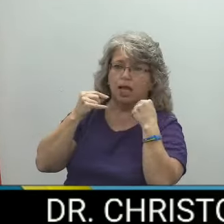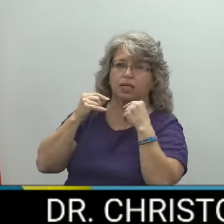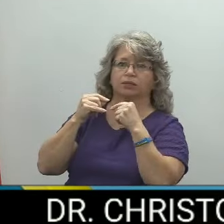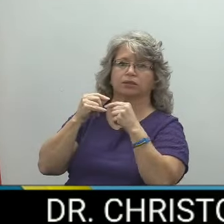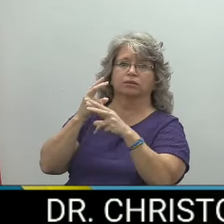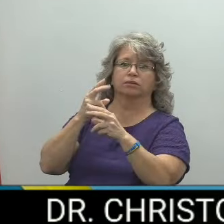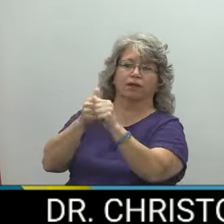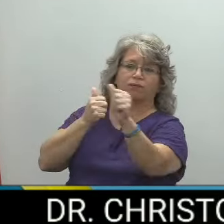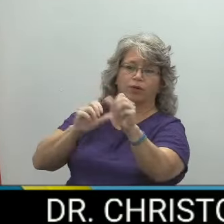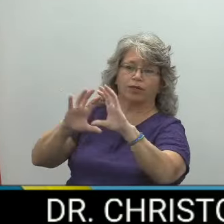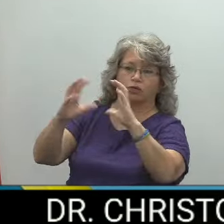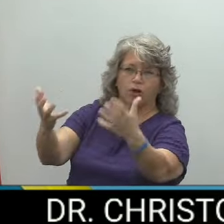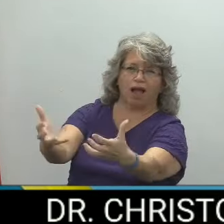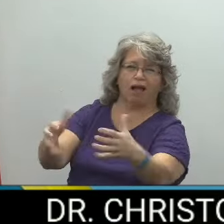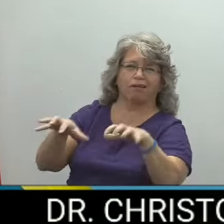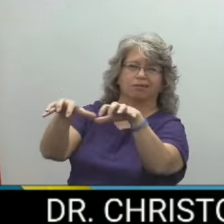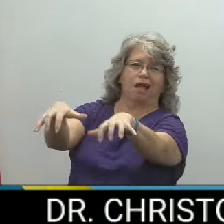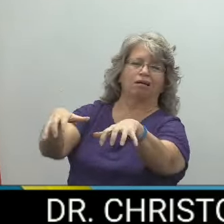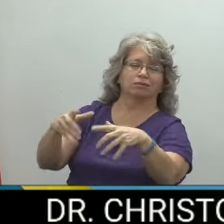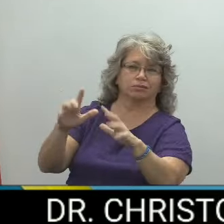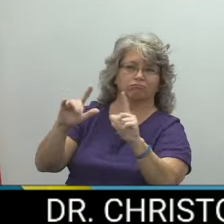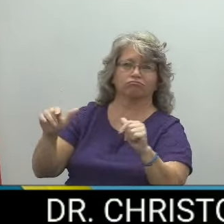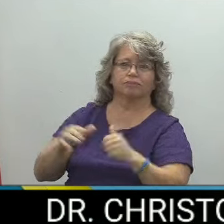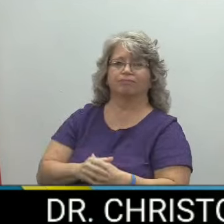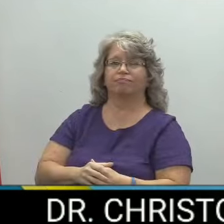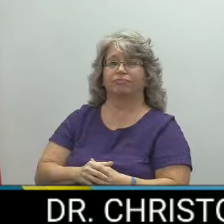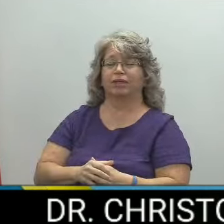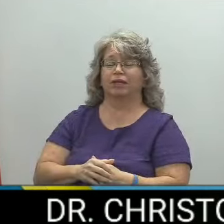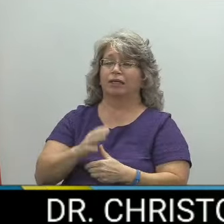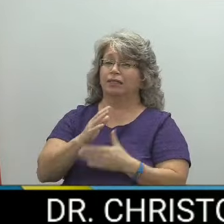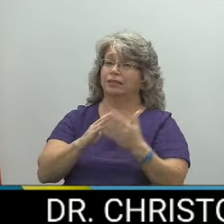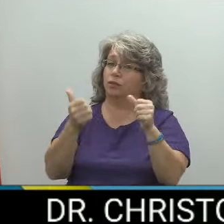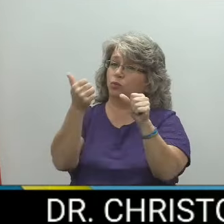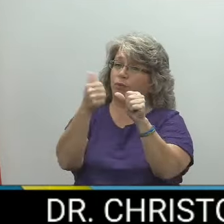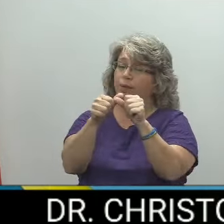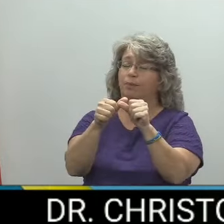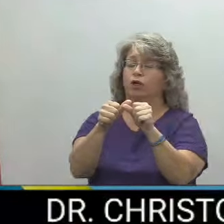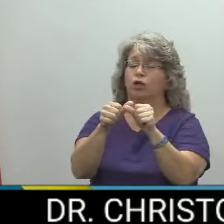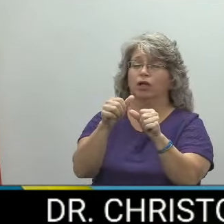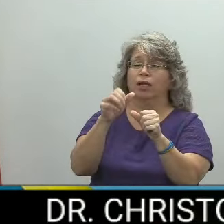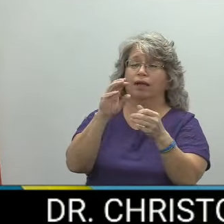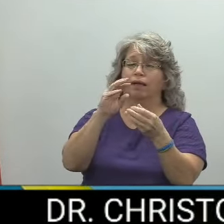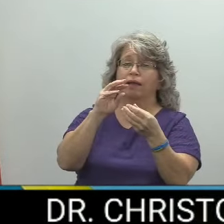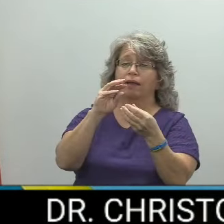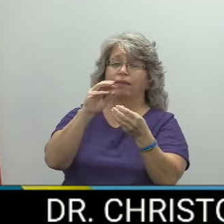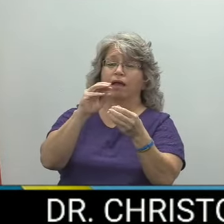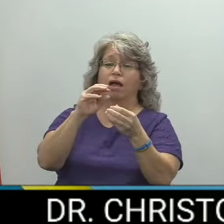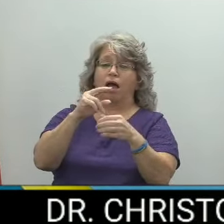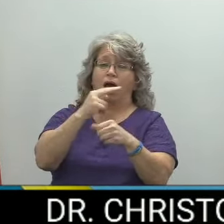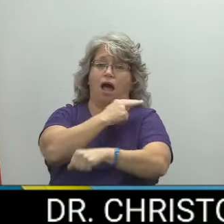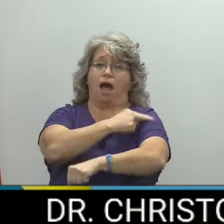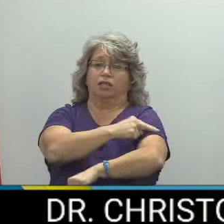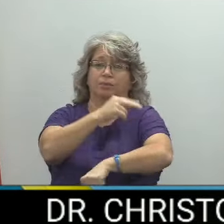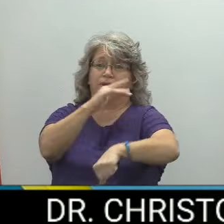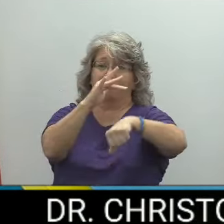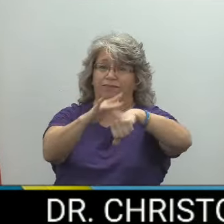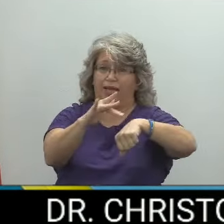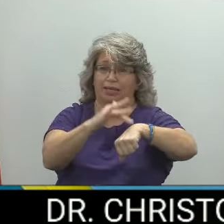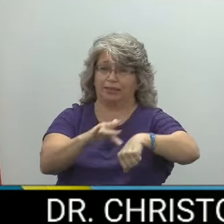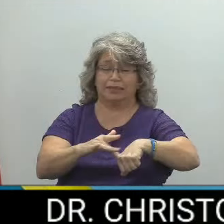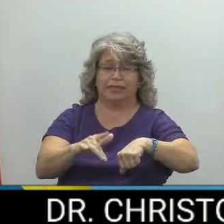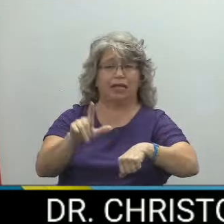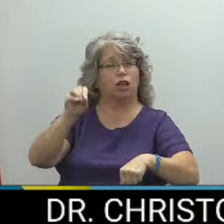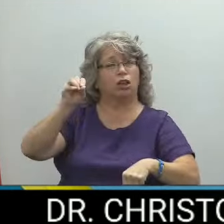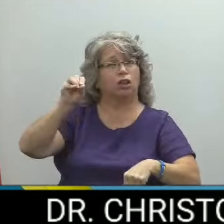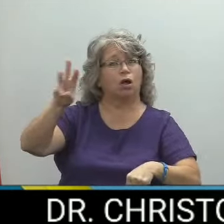And something to keep in mind is that hospital vacancy is pretty low. I didn't show that slide this week, but it's very similar to the one last week. And